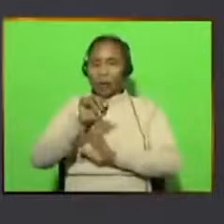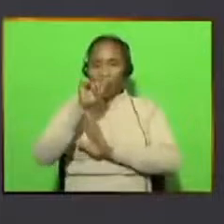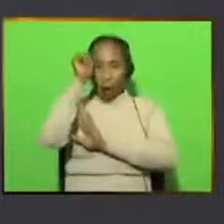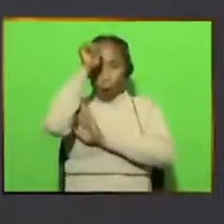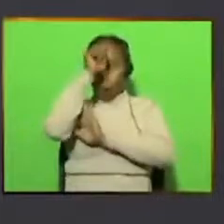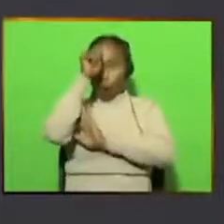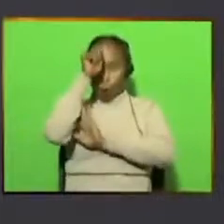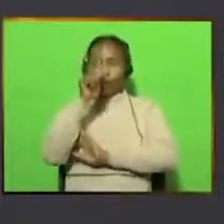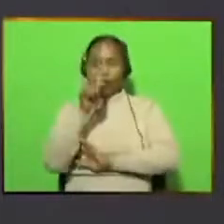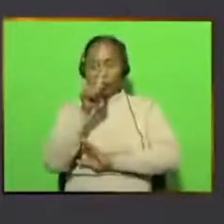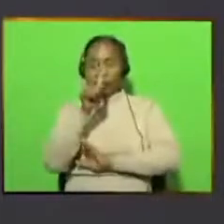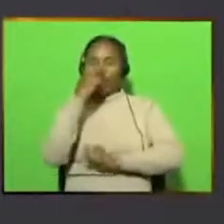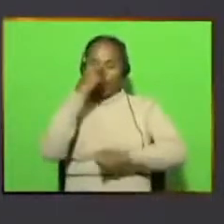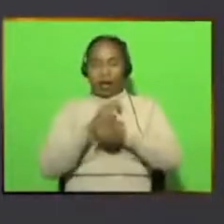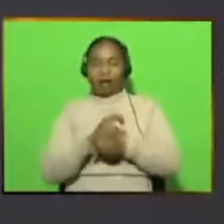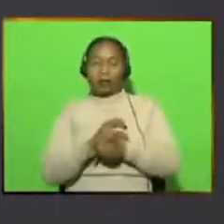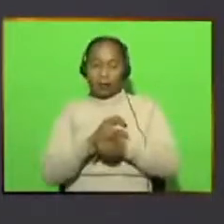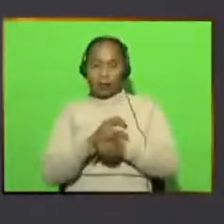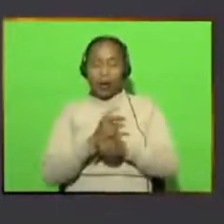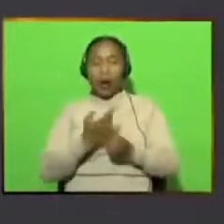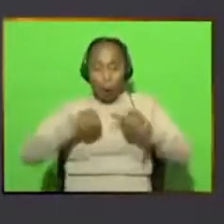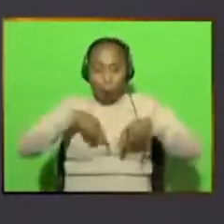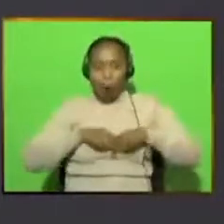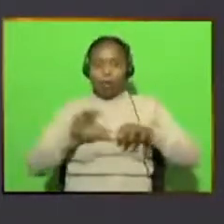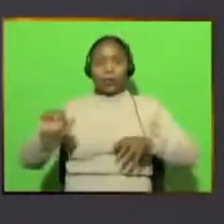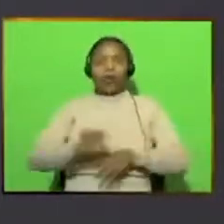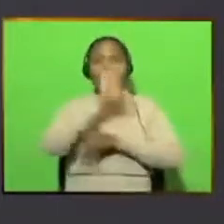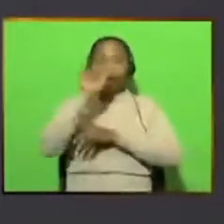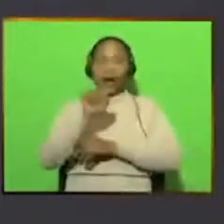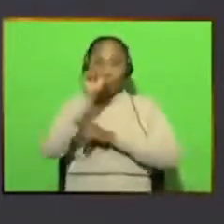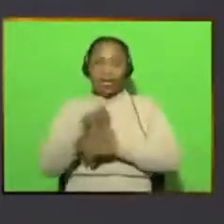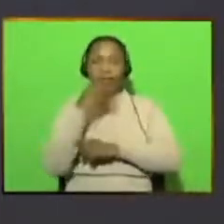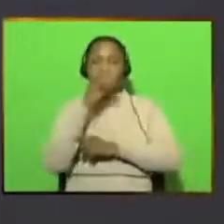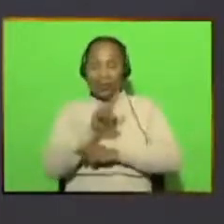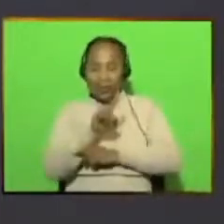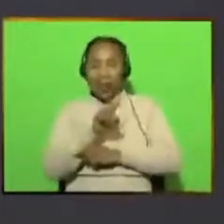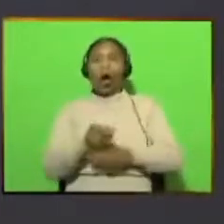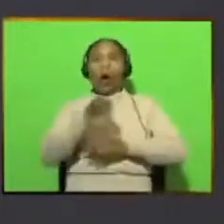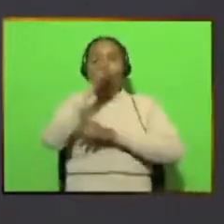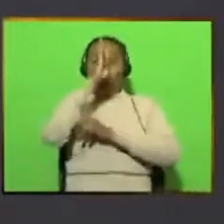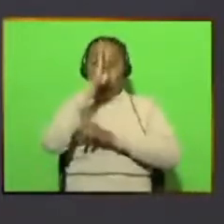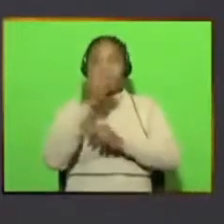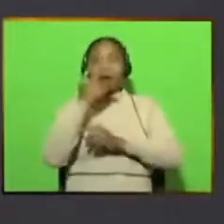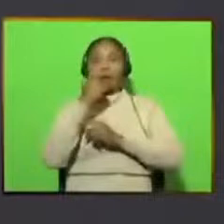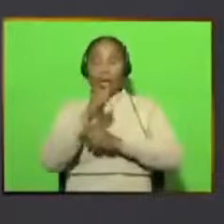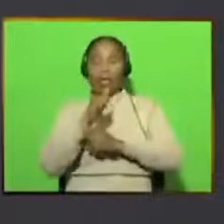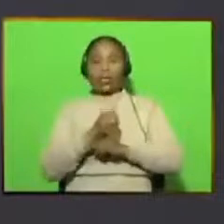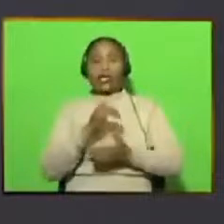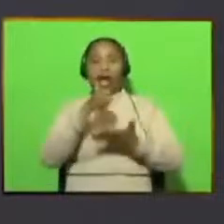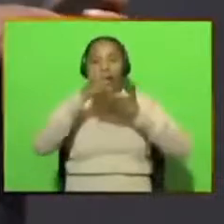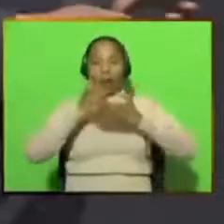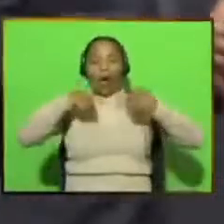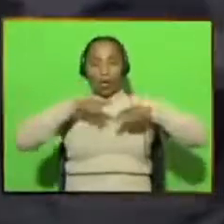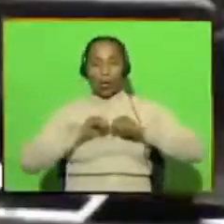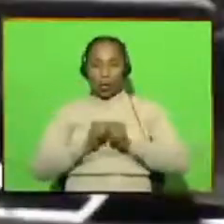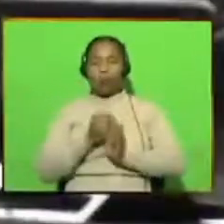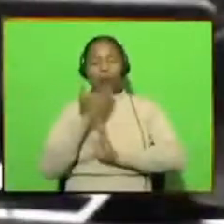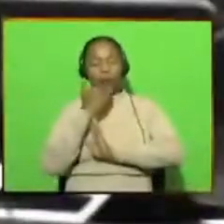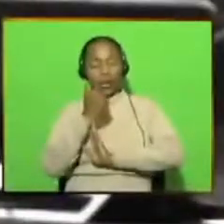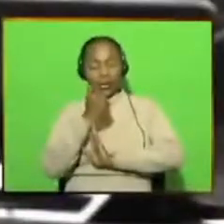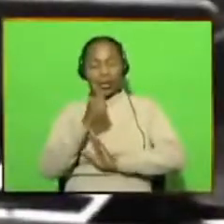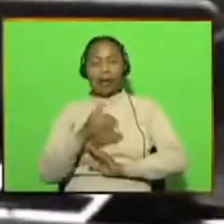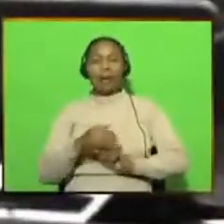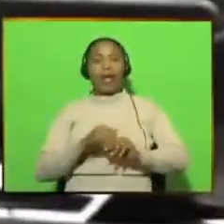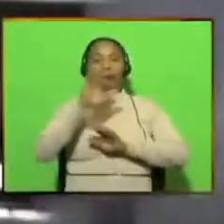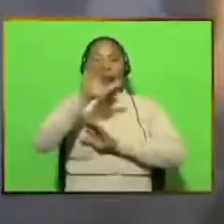We all, as South Africans, must say, Yere, help us as a belief. The Lord bless you. Thank you.